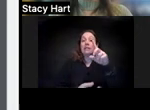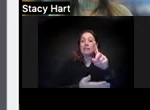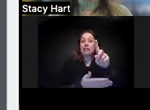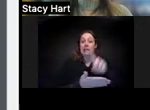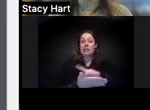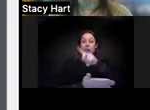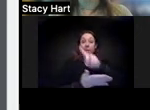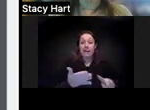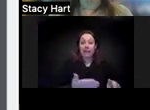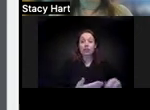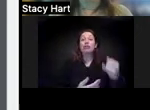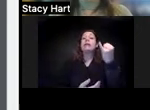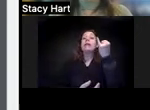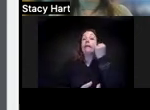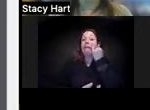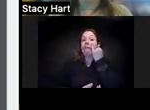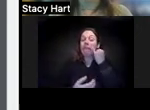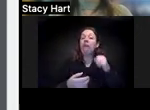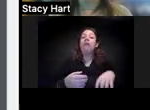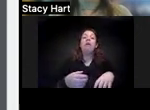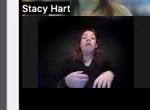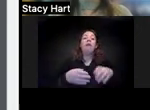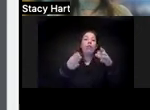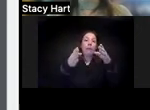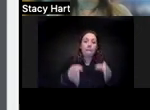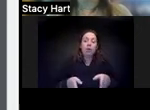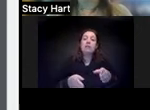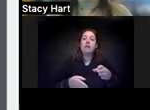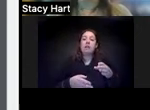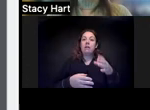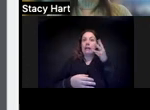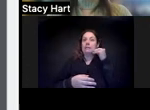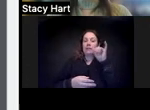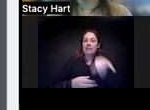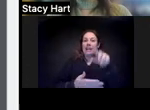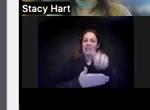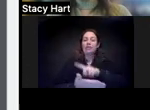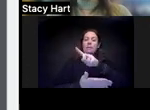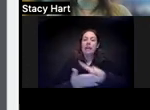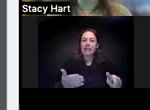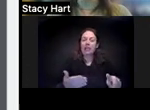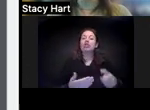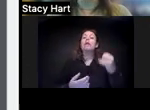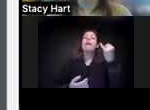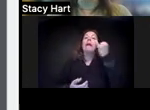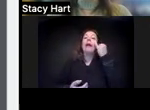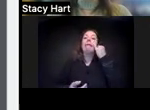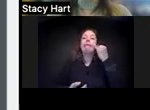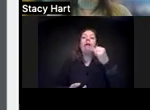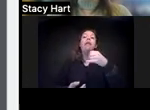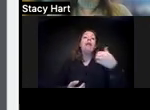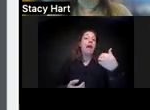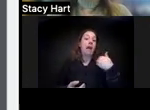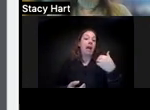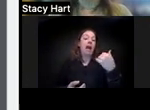have a disability, they face negative consequences. So they are also protected from